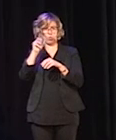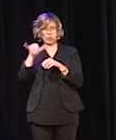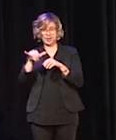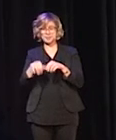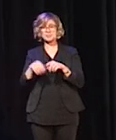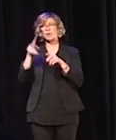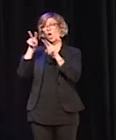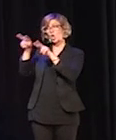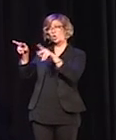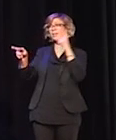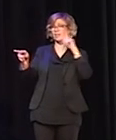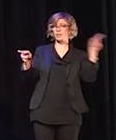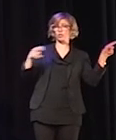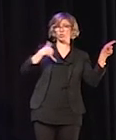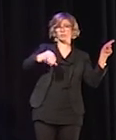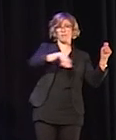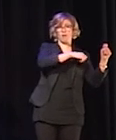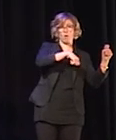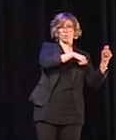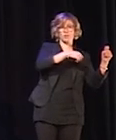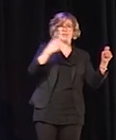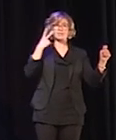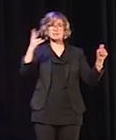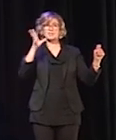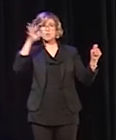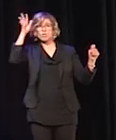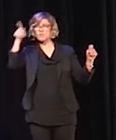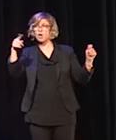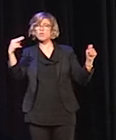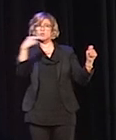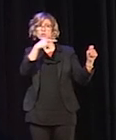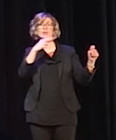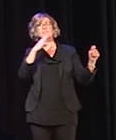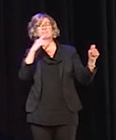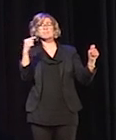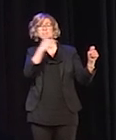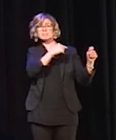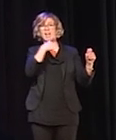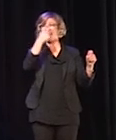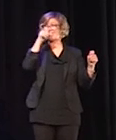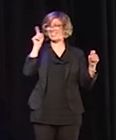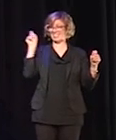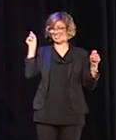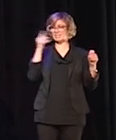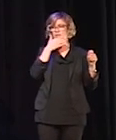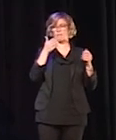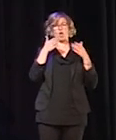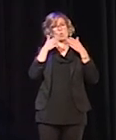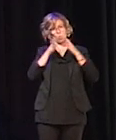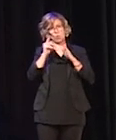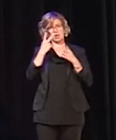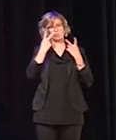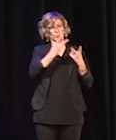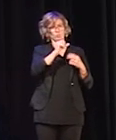violin, and you see the parents and the parents' response. I'd argue this is a better way of experiencing that scene than the literal interpretation of it. But if you